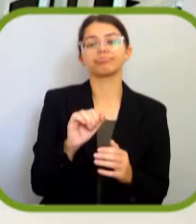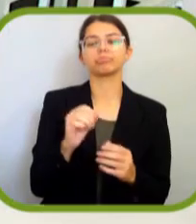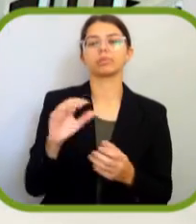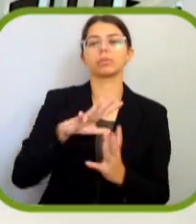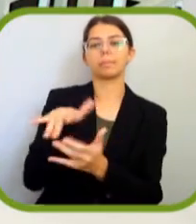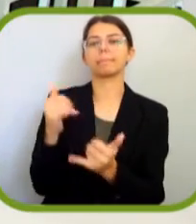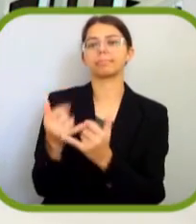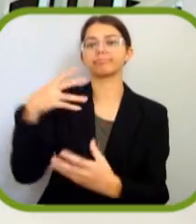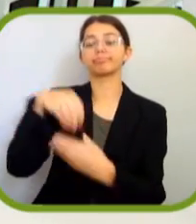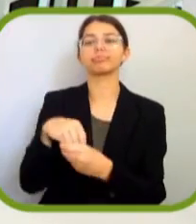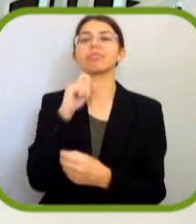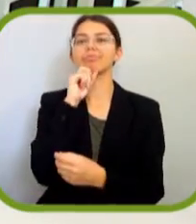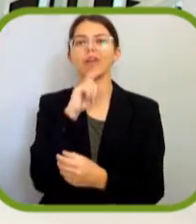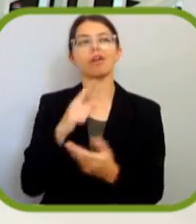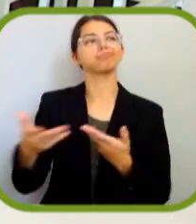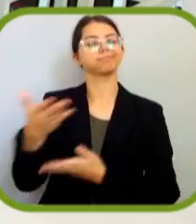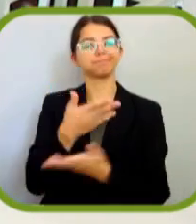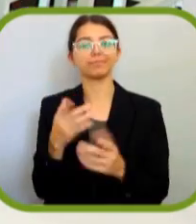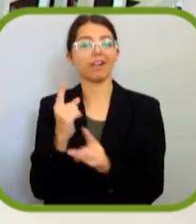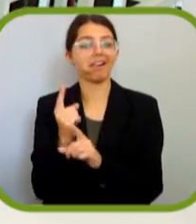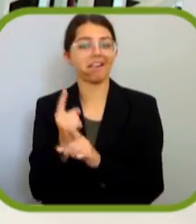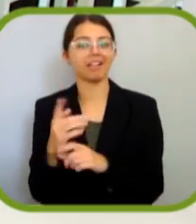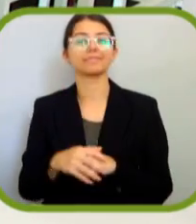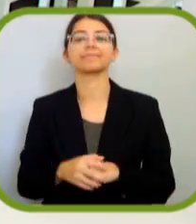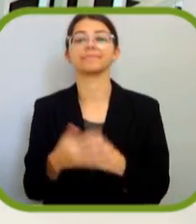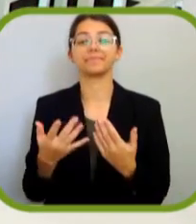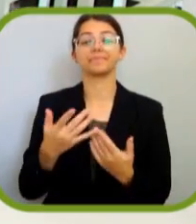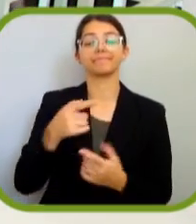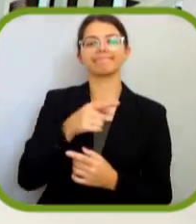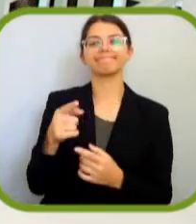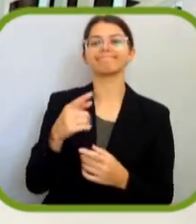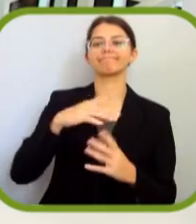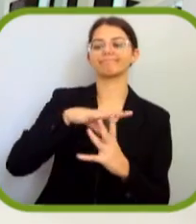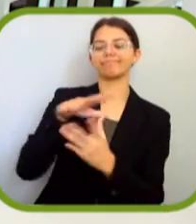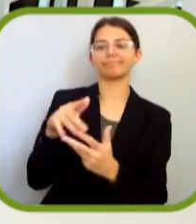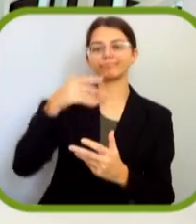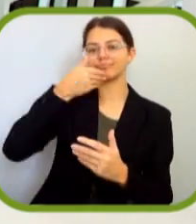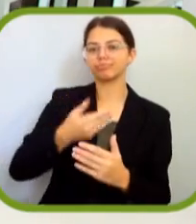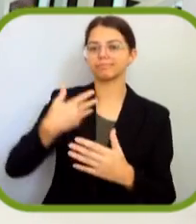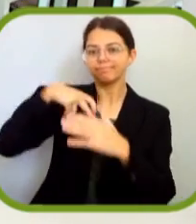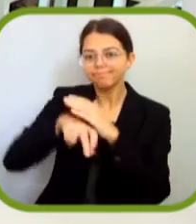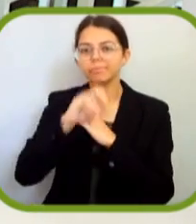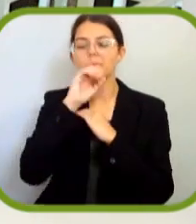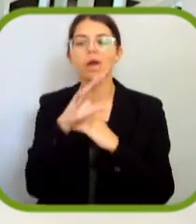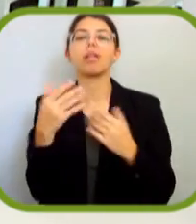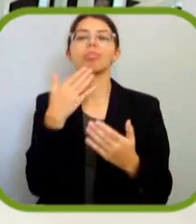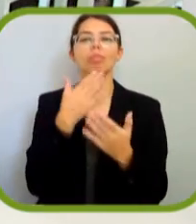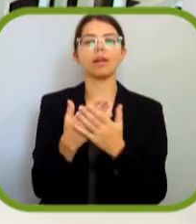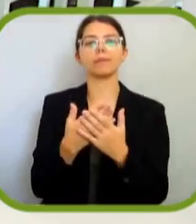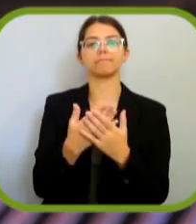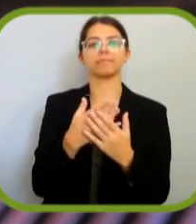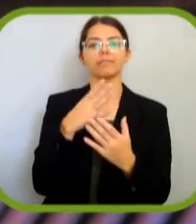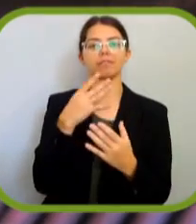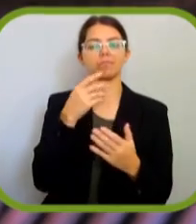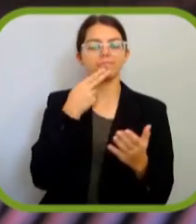do that. The question remains is that, and maybe you want it, for some people, the immersive experience will not only complement the physical experience of